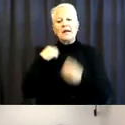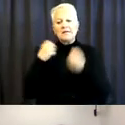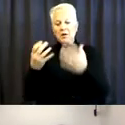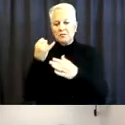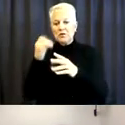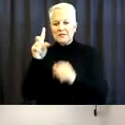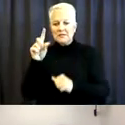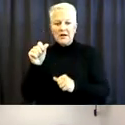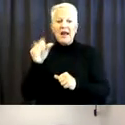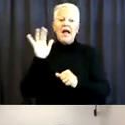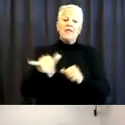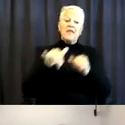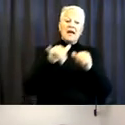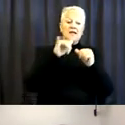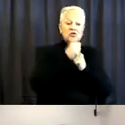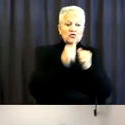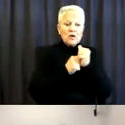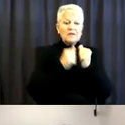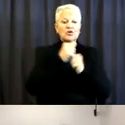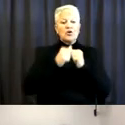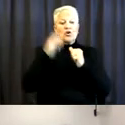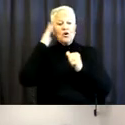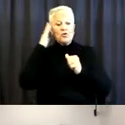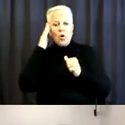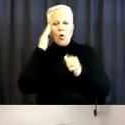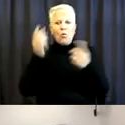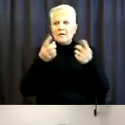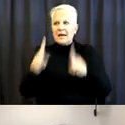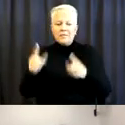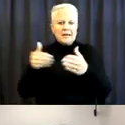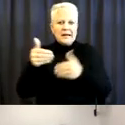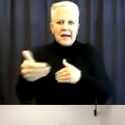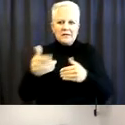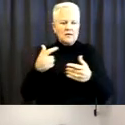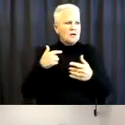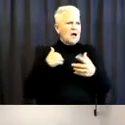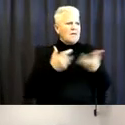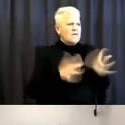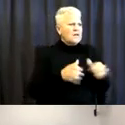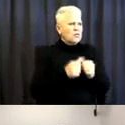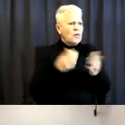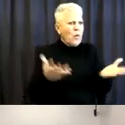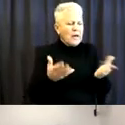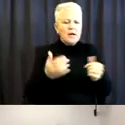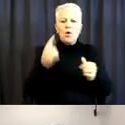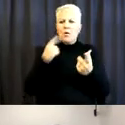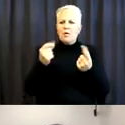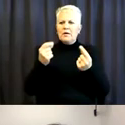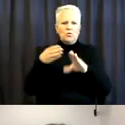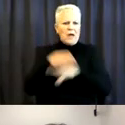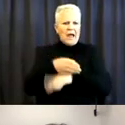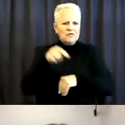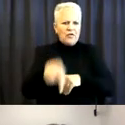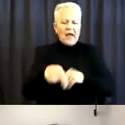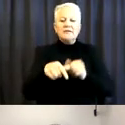That's structure and anticipation and know what to expect. What's coming up next? What am I done with? What am I going to do